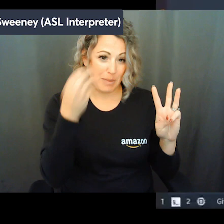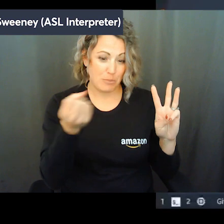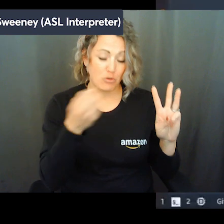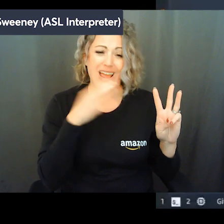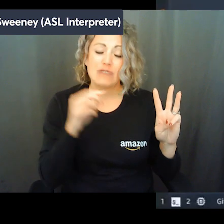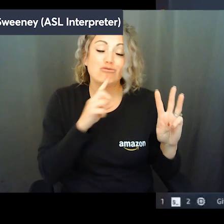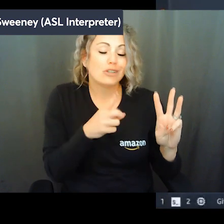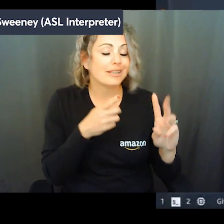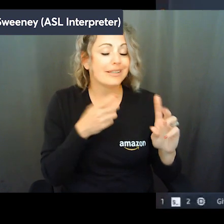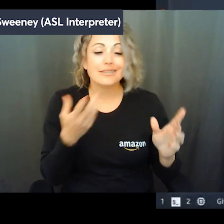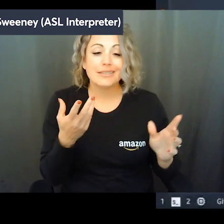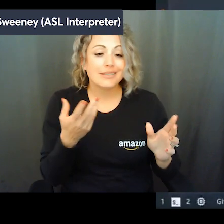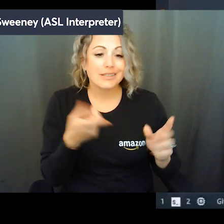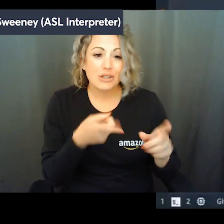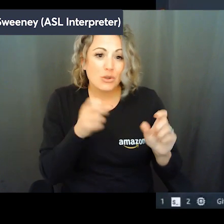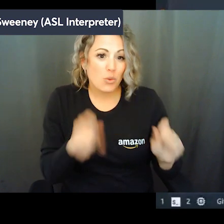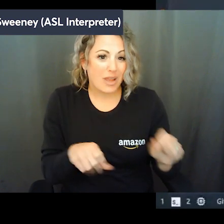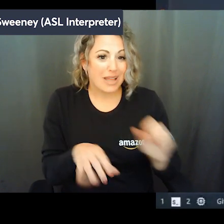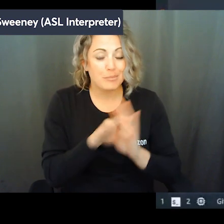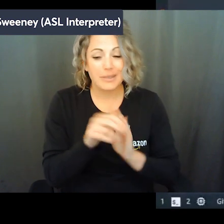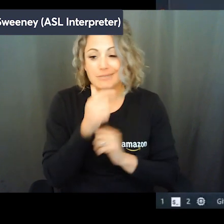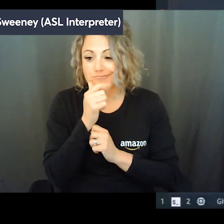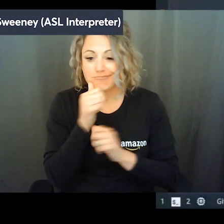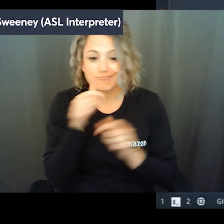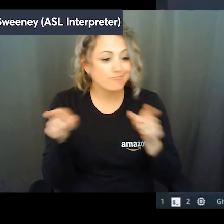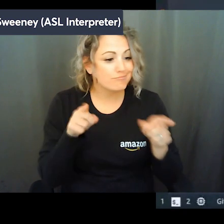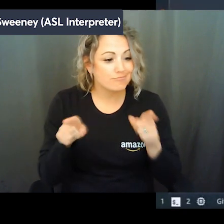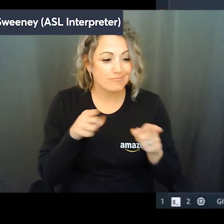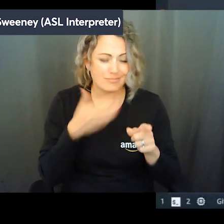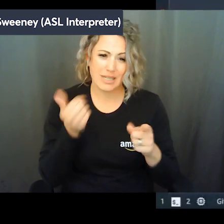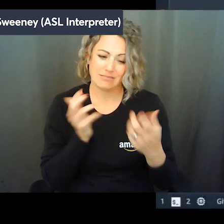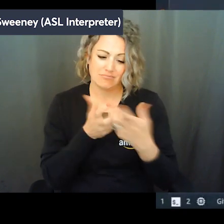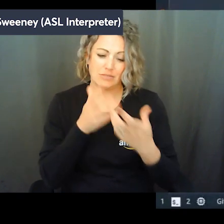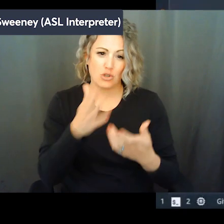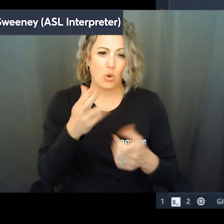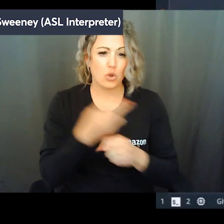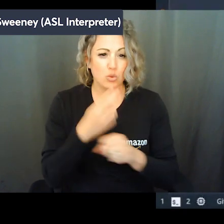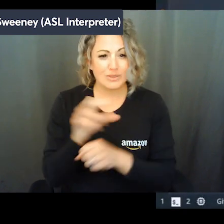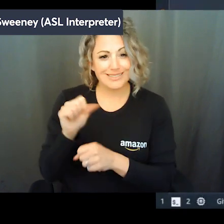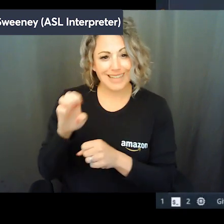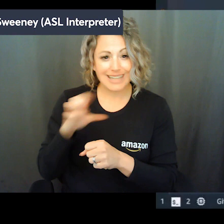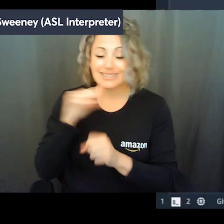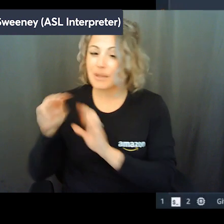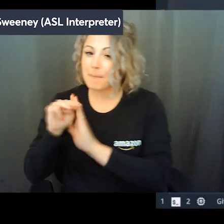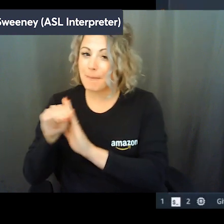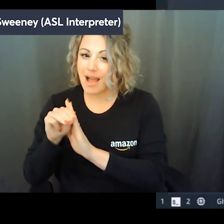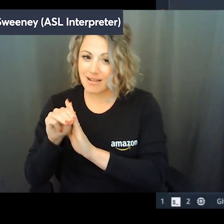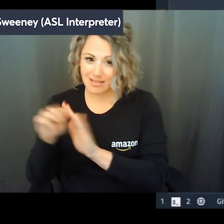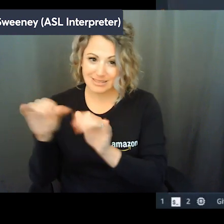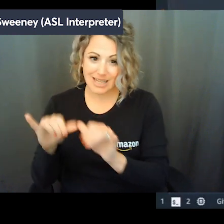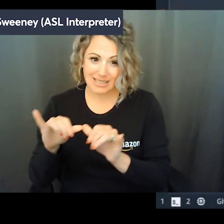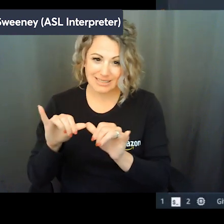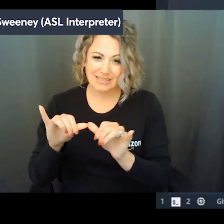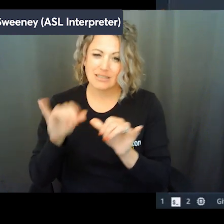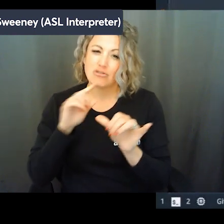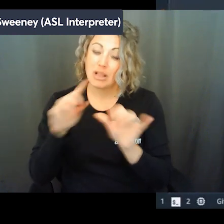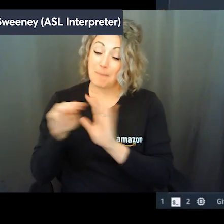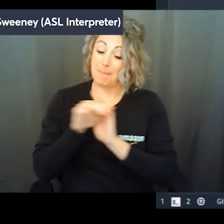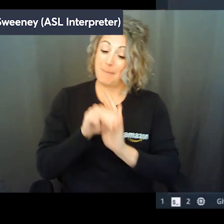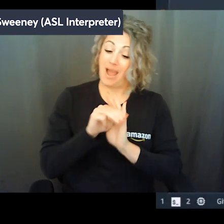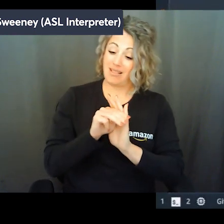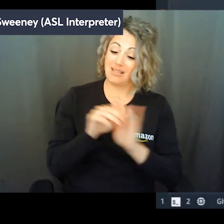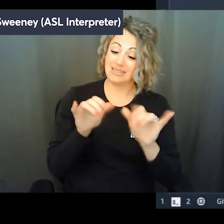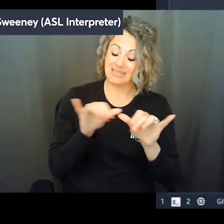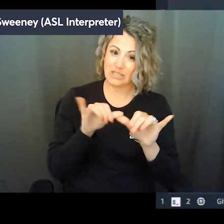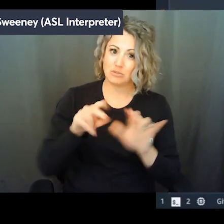you can go like any route with these 2, depending on your use case. Depending on your model size, generally what we suggest for memory size is your memory size you pick should be at